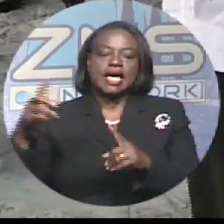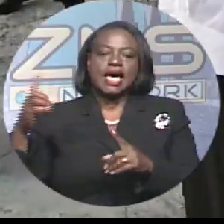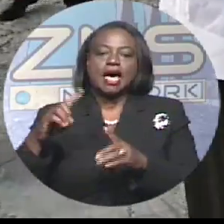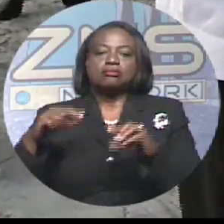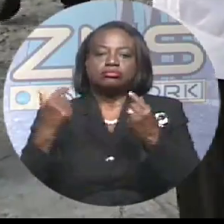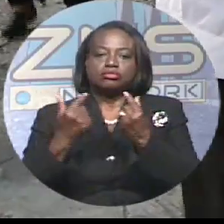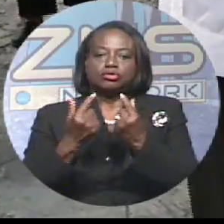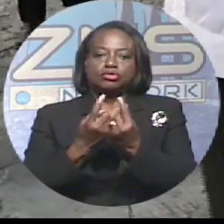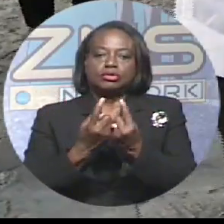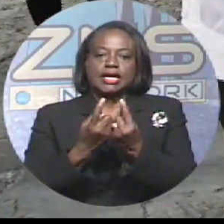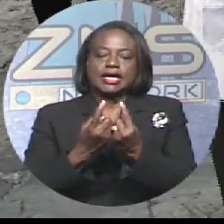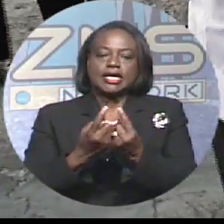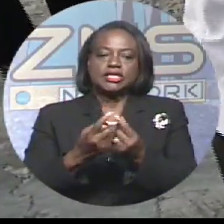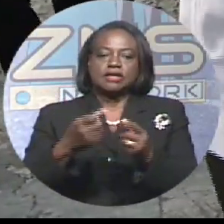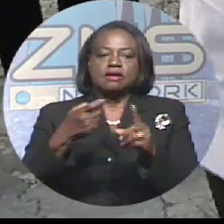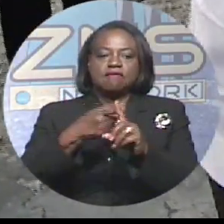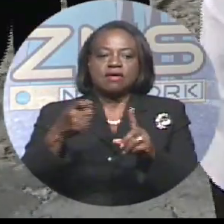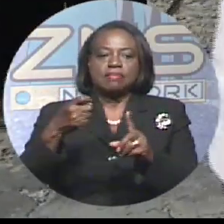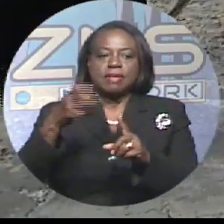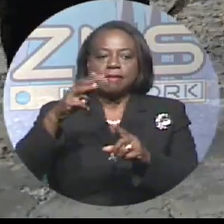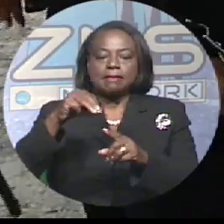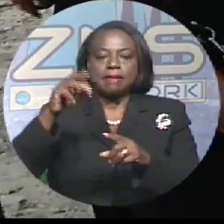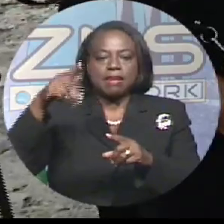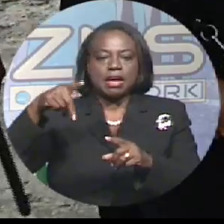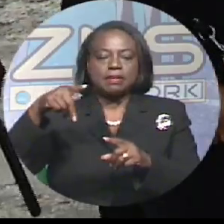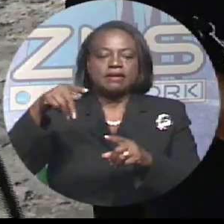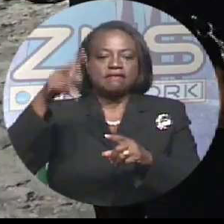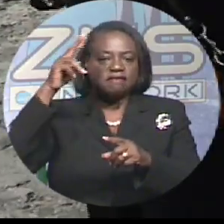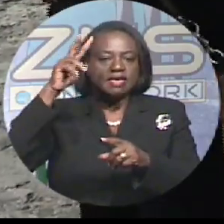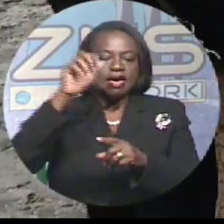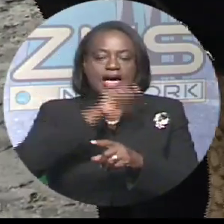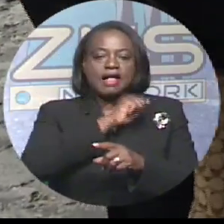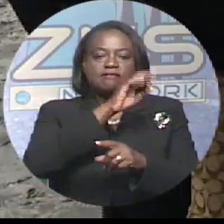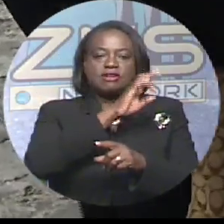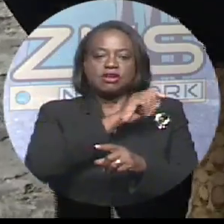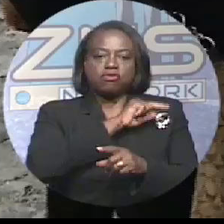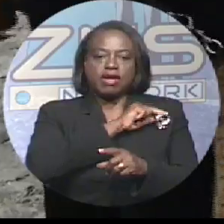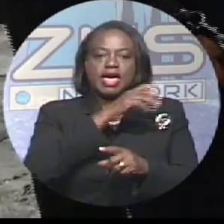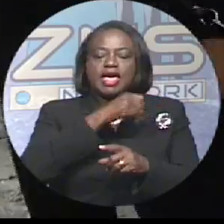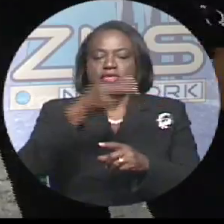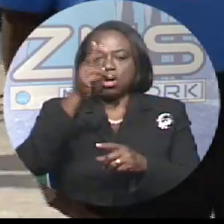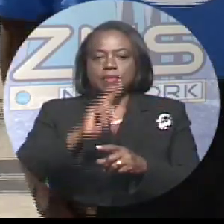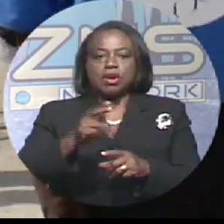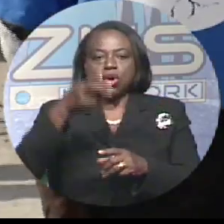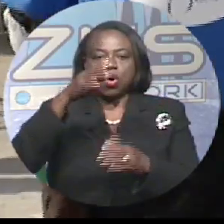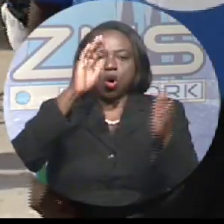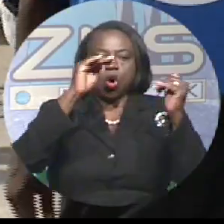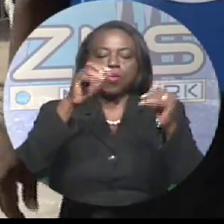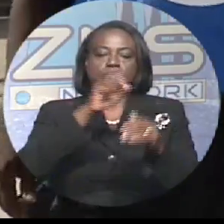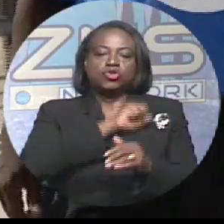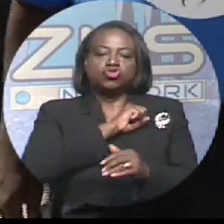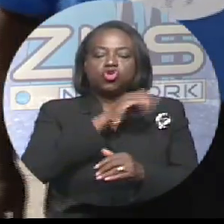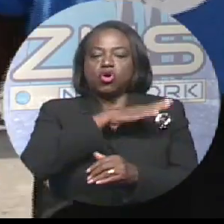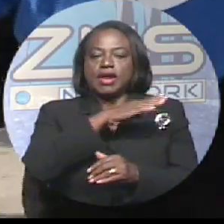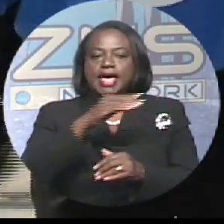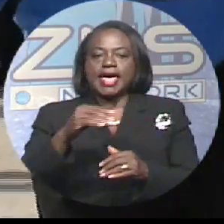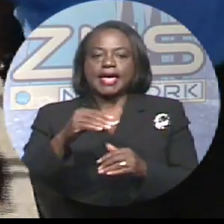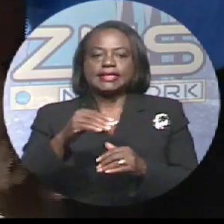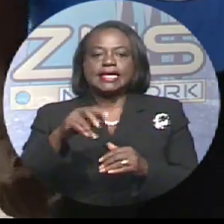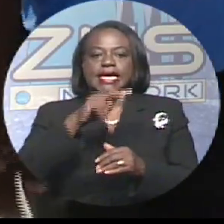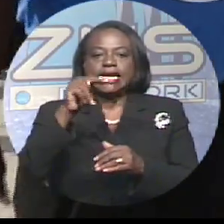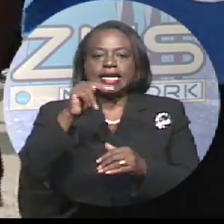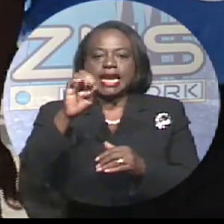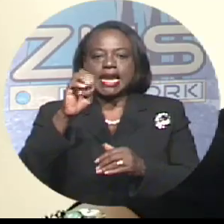of Parliament for Maykal, the Honorable V. Alfred Gray, Minister for Local Government, the Honorable Hope Strawn, and NEMA officials traveled